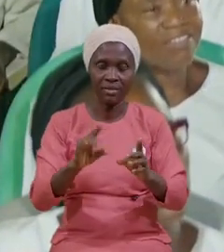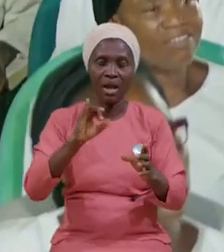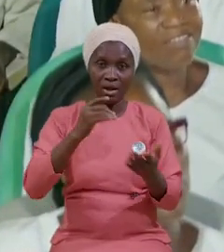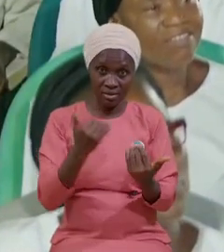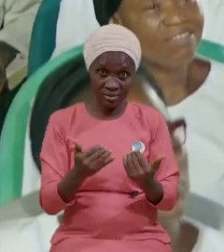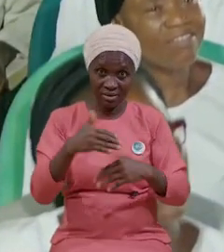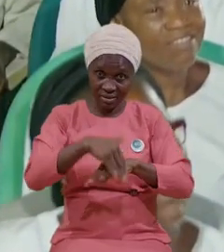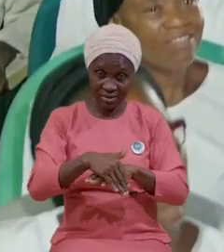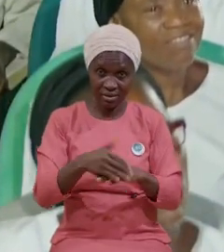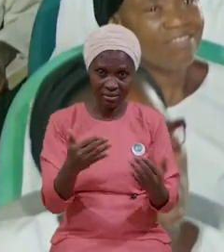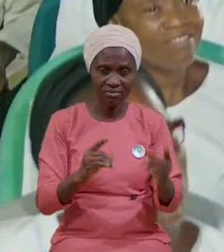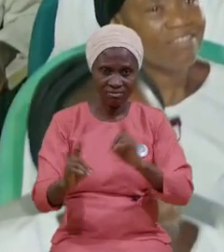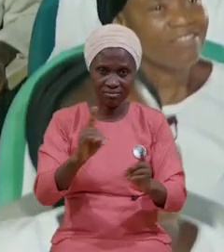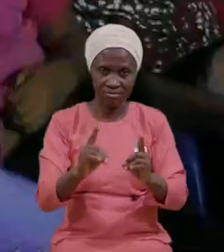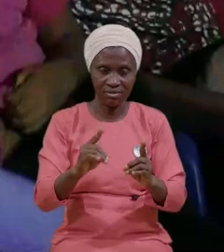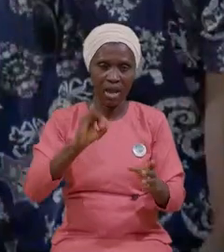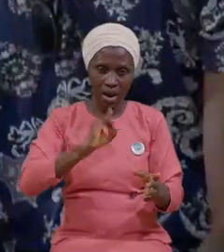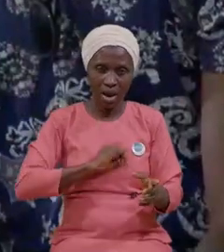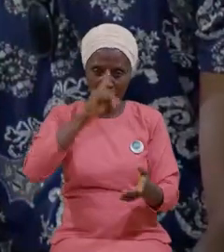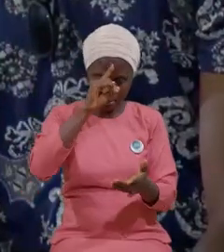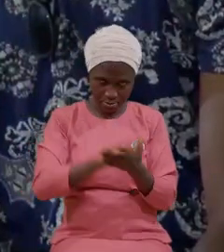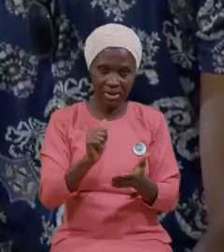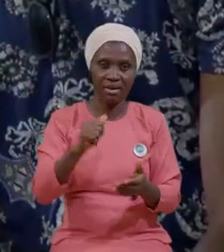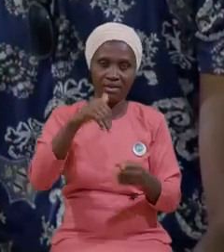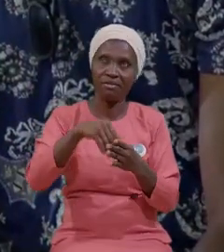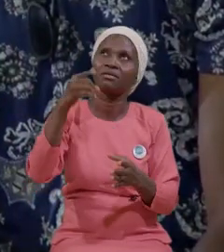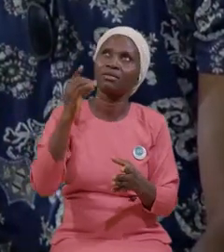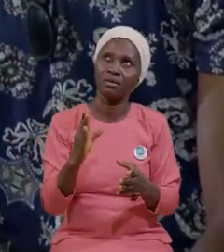Say that, I believe in God.